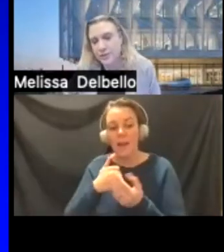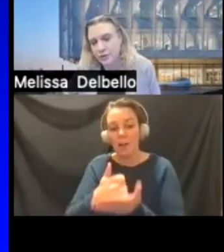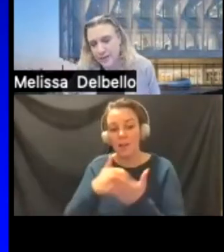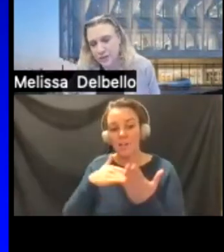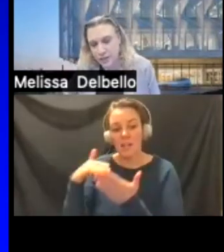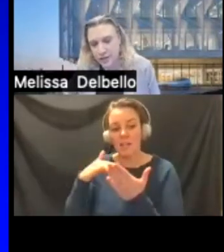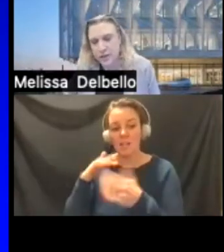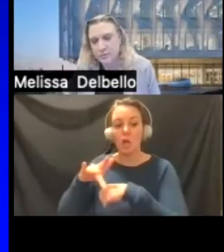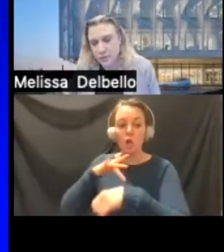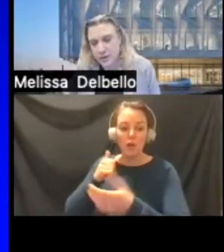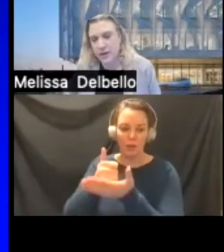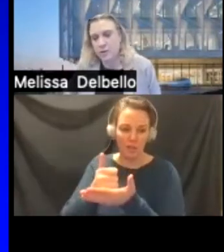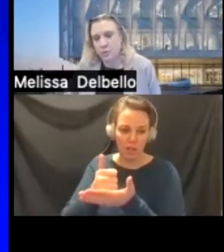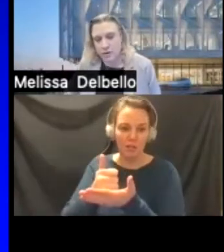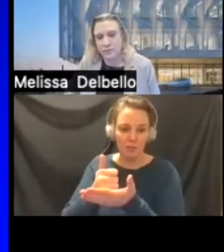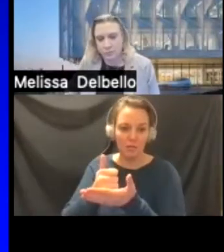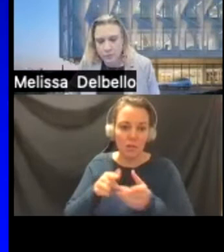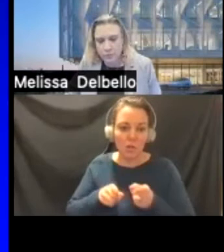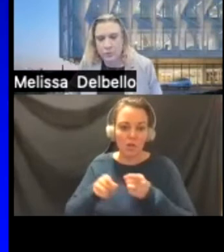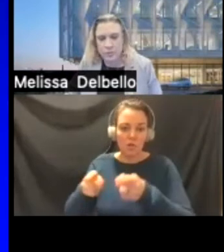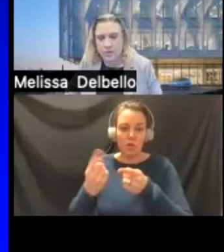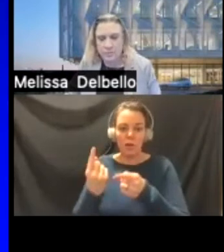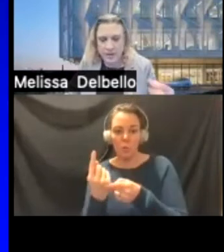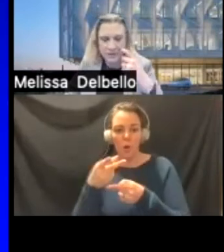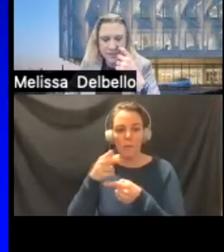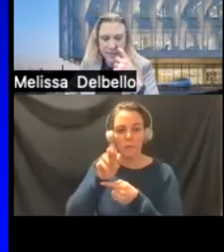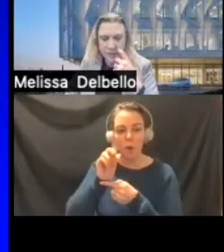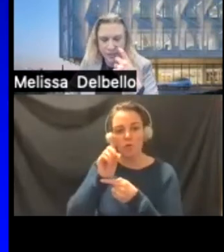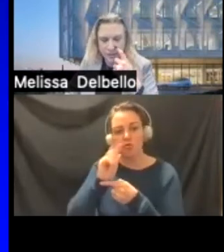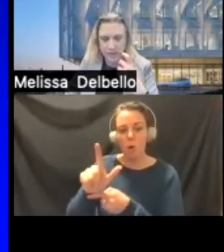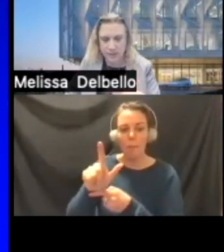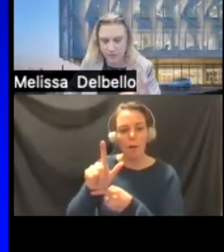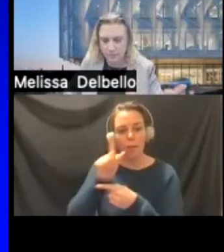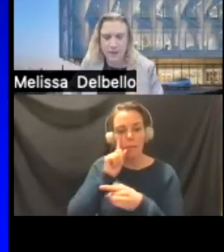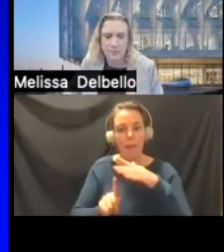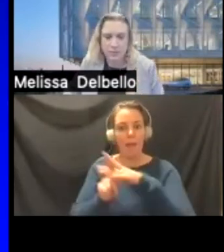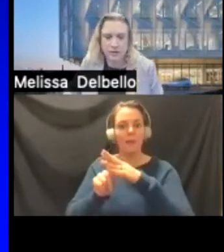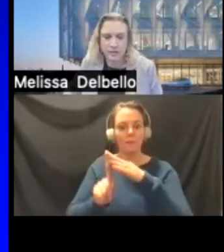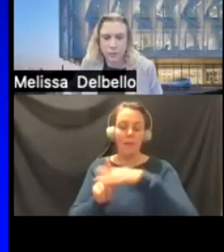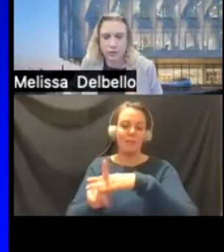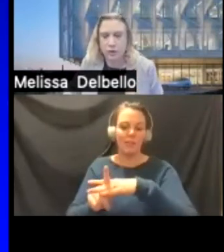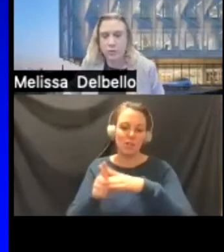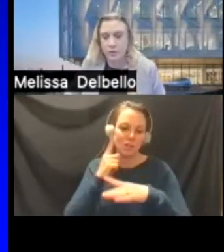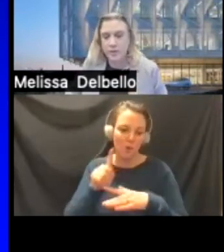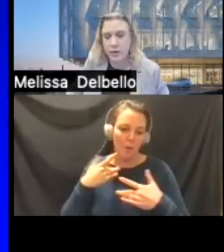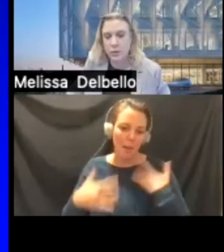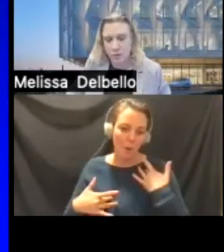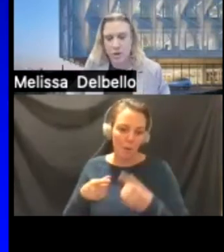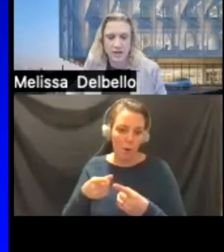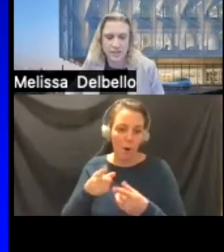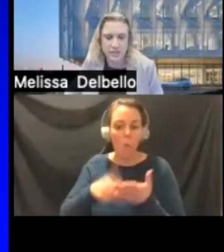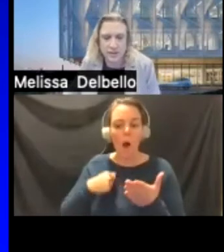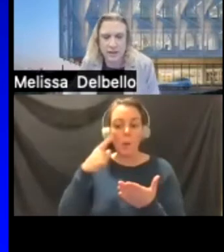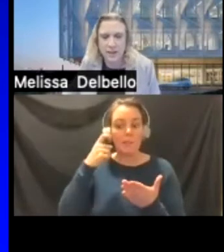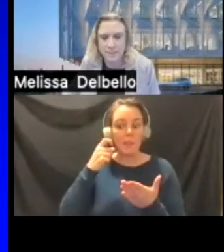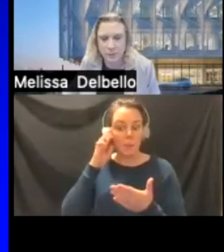early intervention during one of the prodromal manifestations of bipolar disorder, or what we think will go